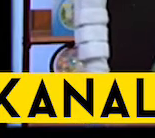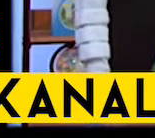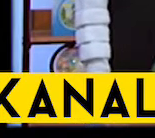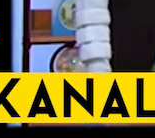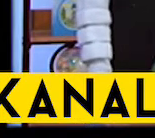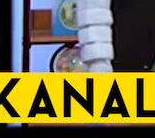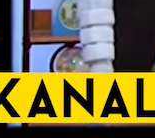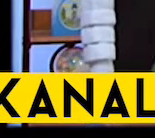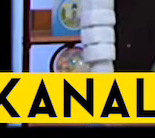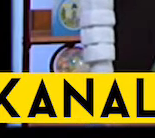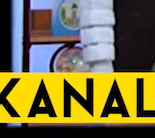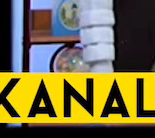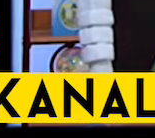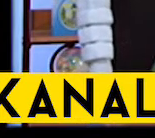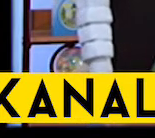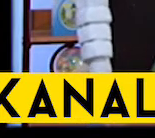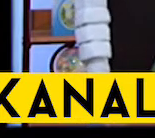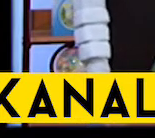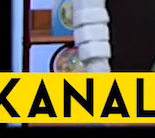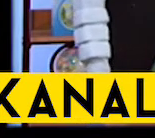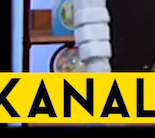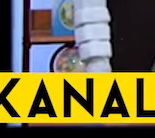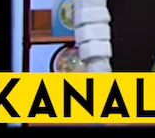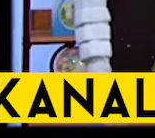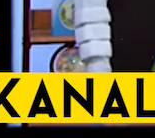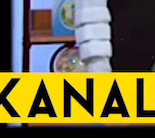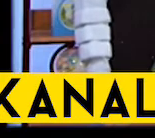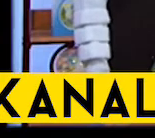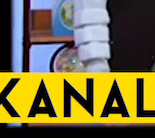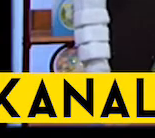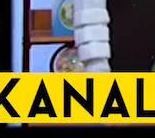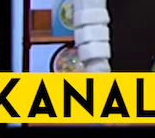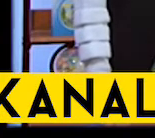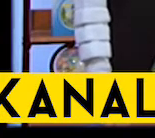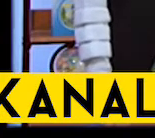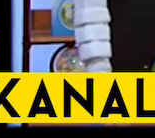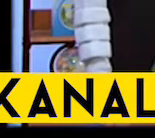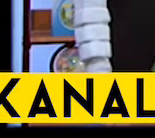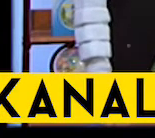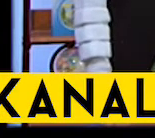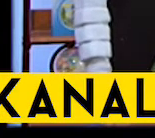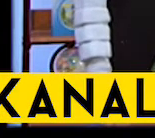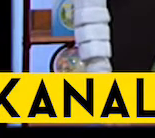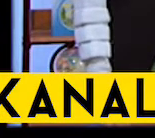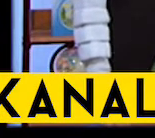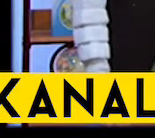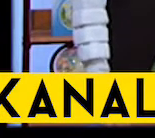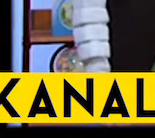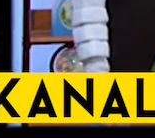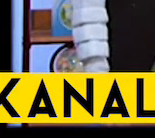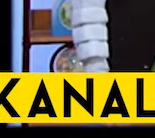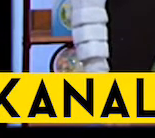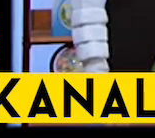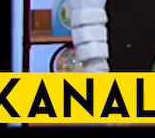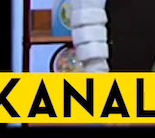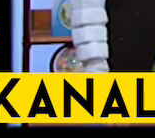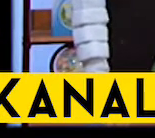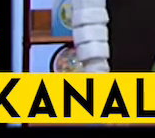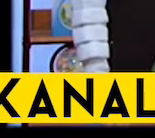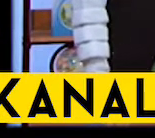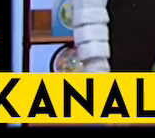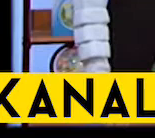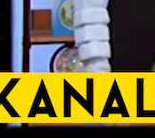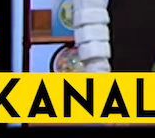we're going to focus on the grammar rule about adverbs. I'm sure that all of you know what is adverb